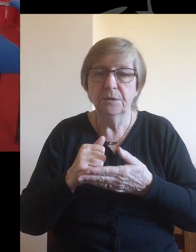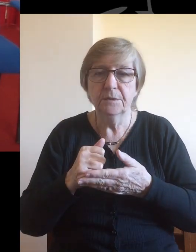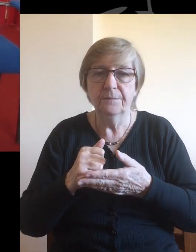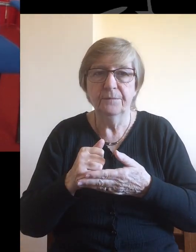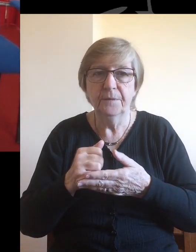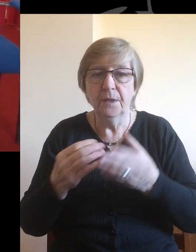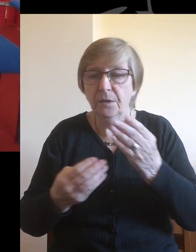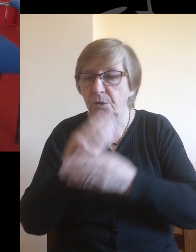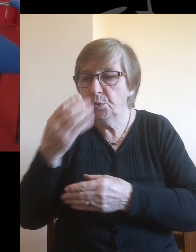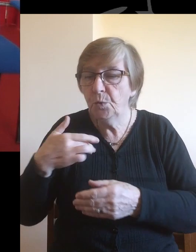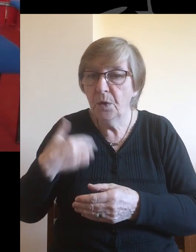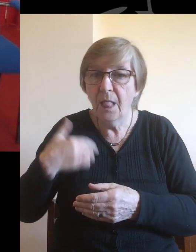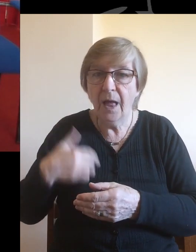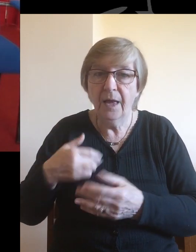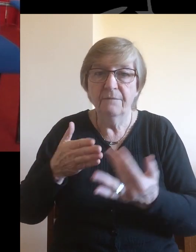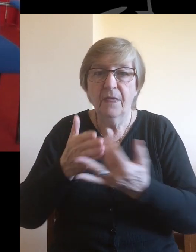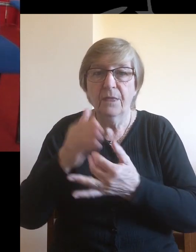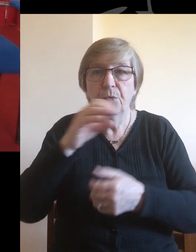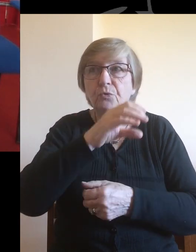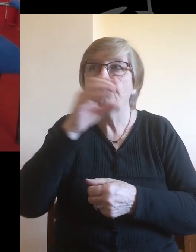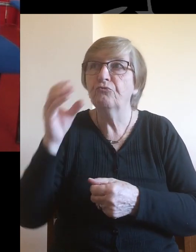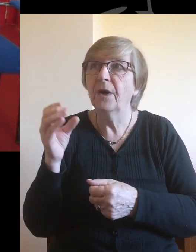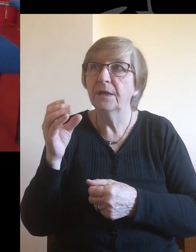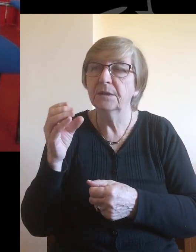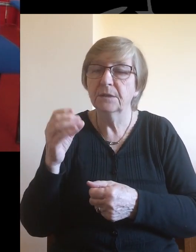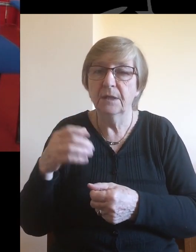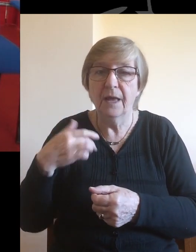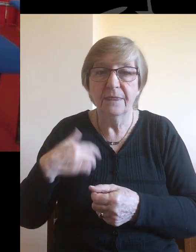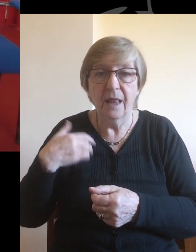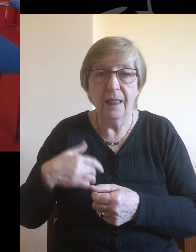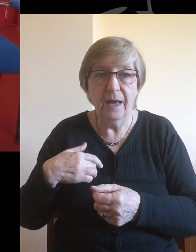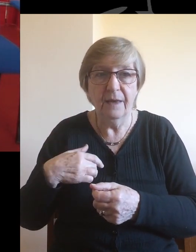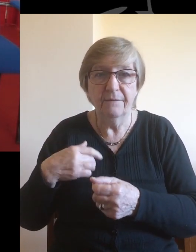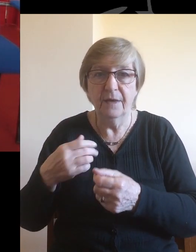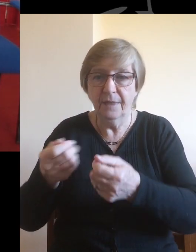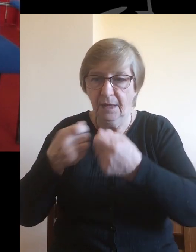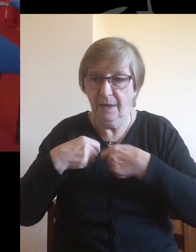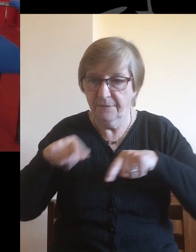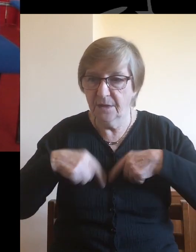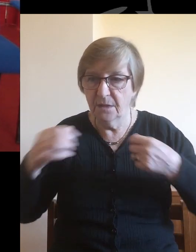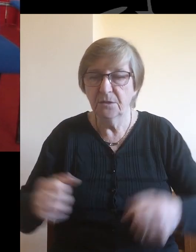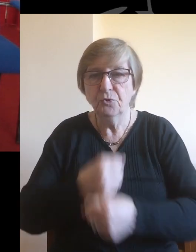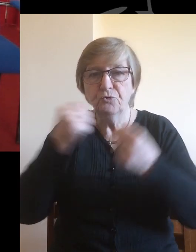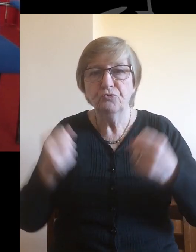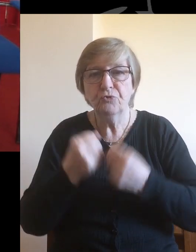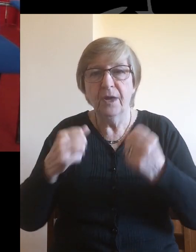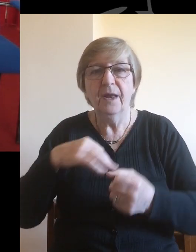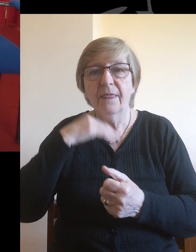for the new life that is in Christ and the life of Christ that nurtures and strengthens us day by day.